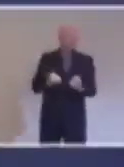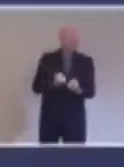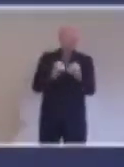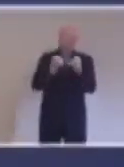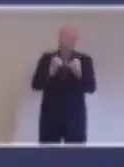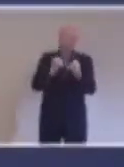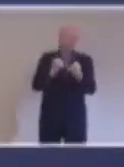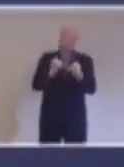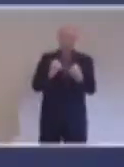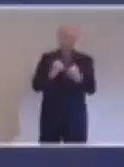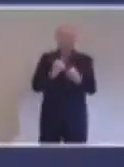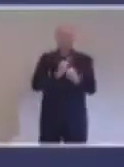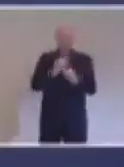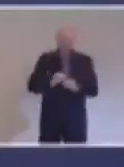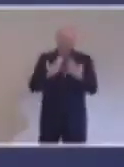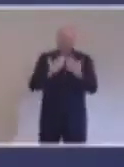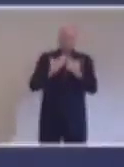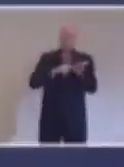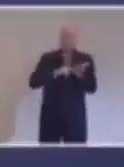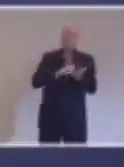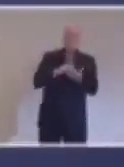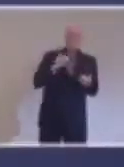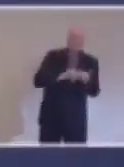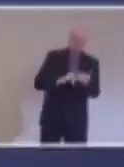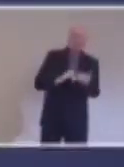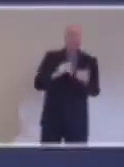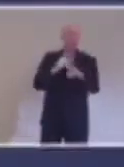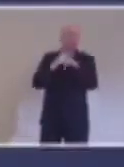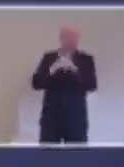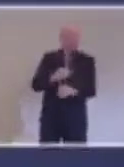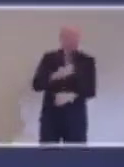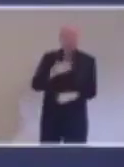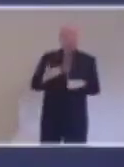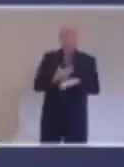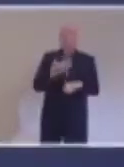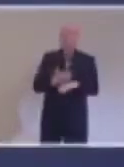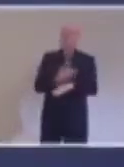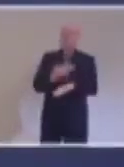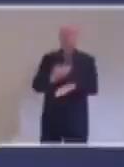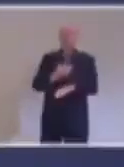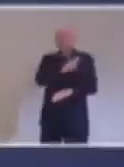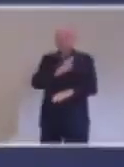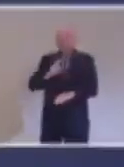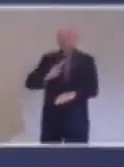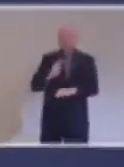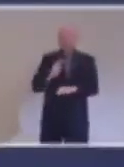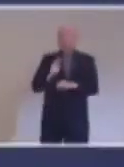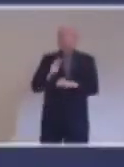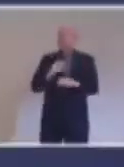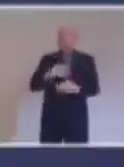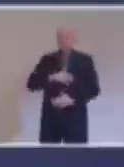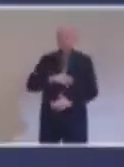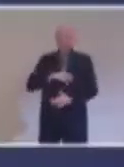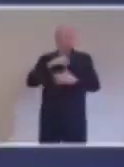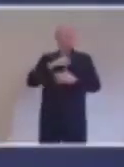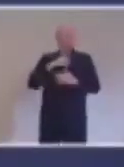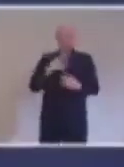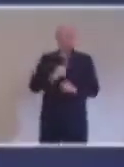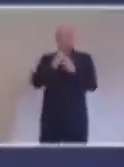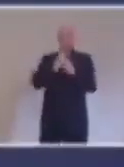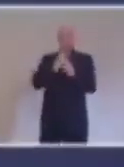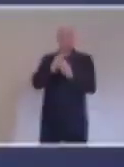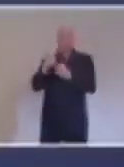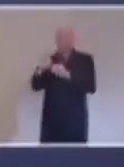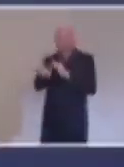the care workers, the armed services, the spirit that was incarnated in the boundless